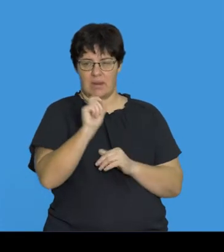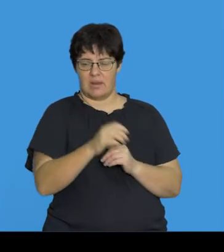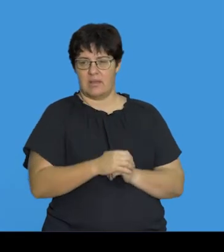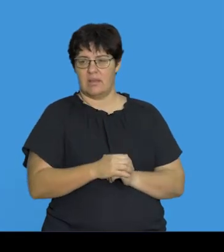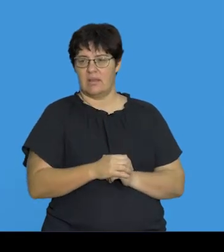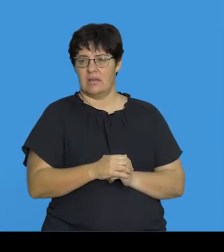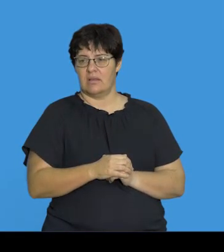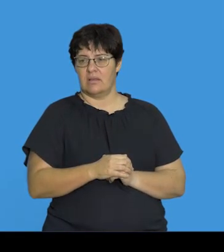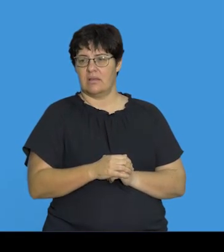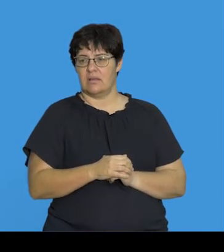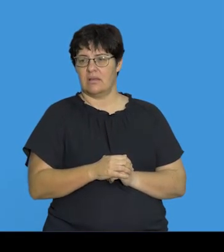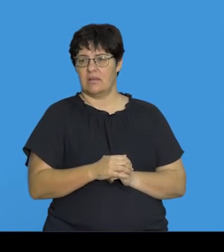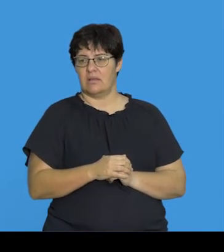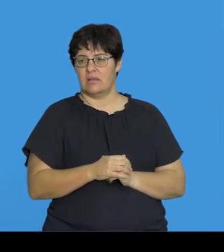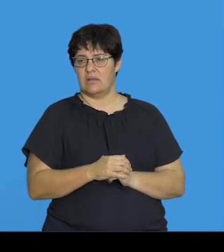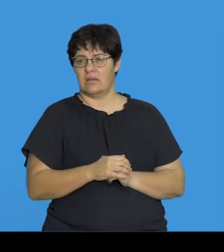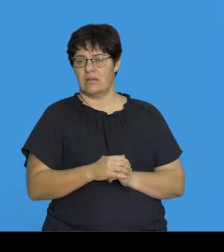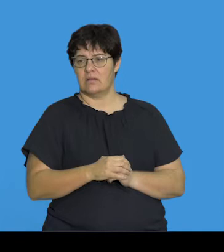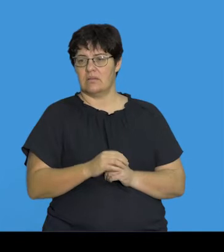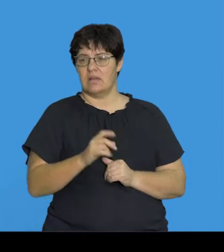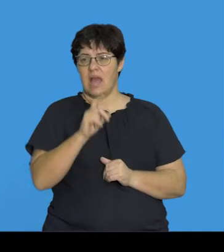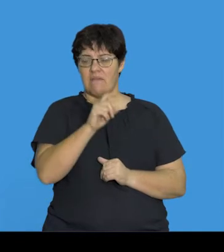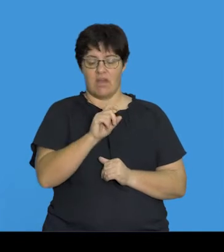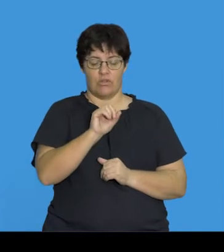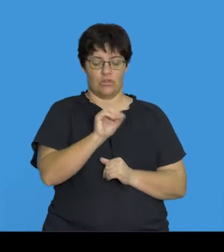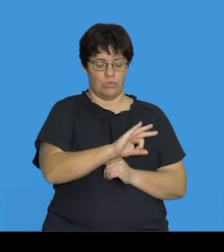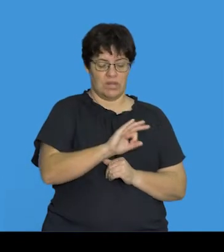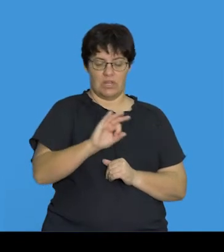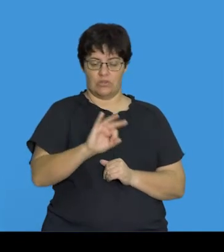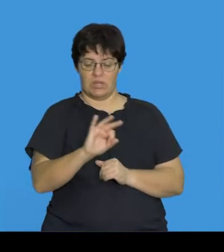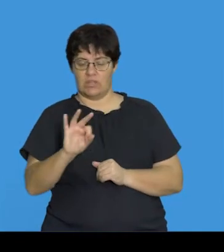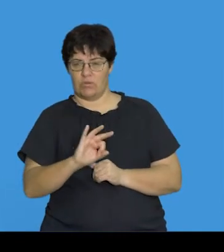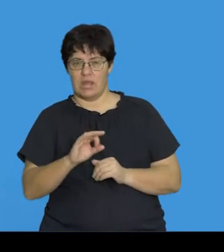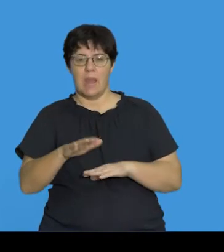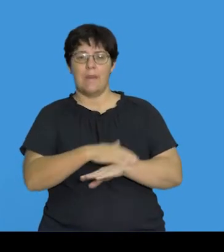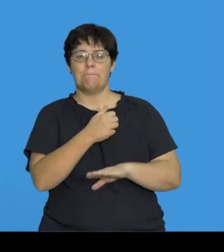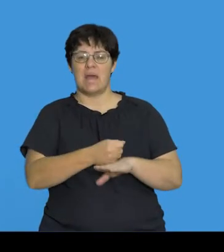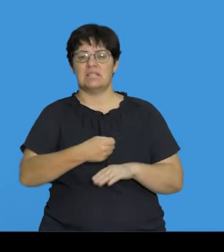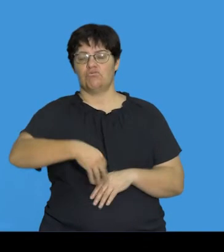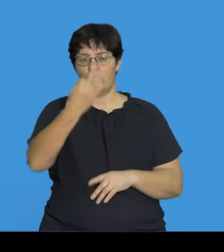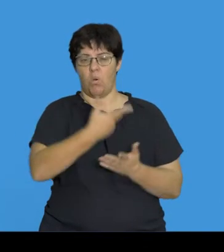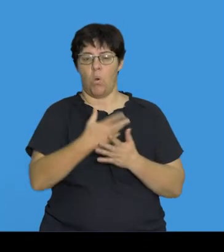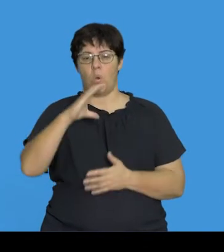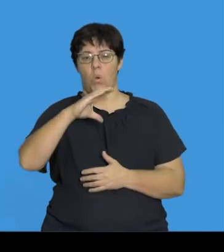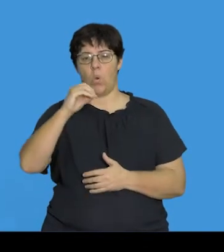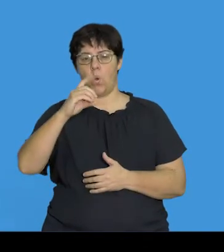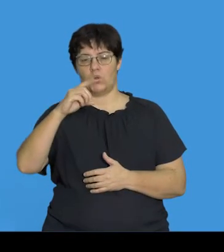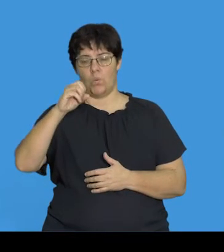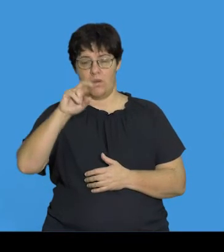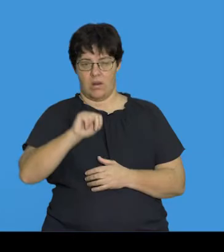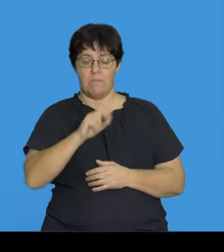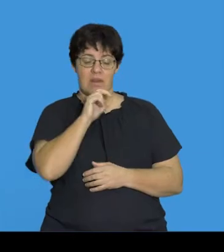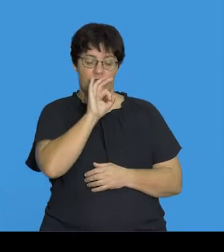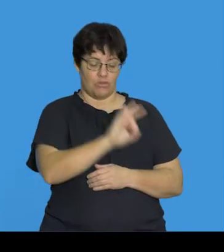pen, has these bases arranged in threes called a base triplet or a codon.